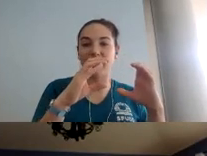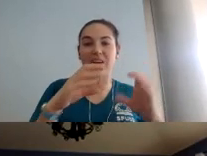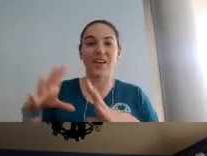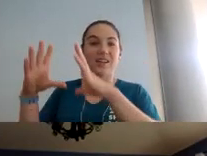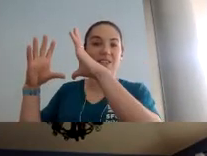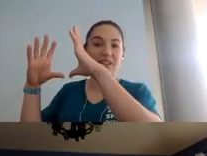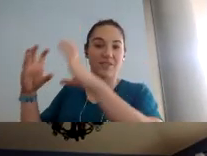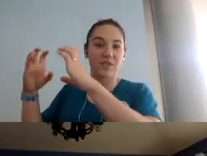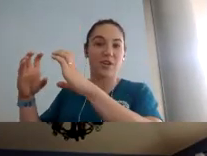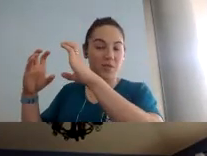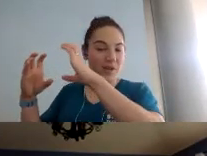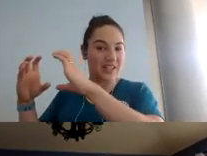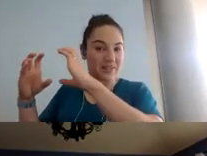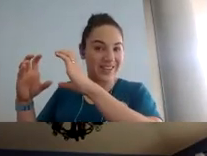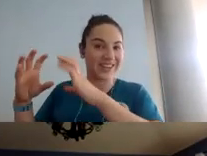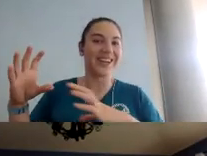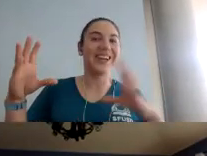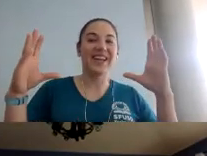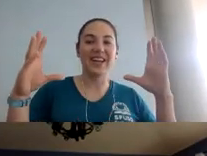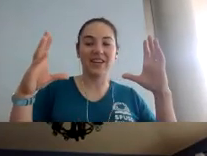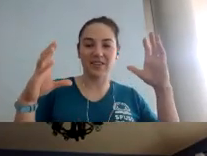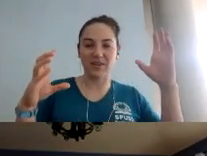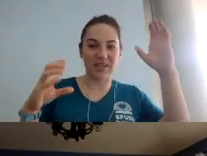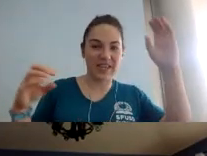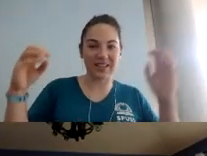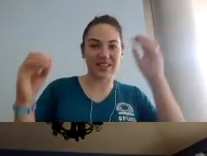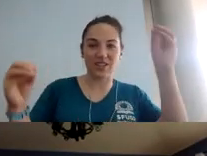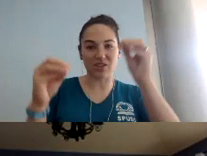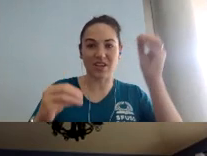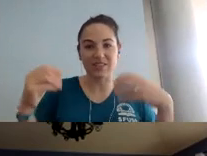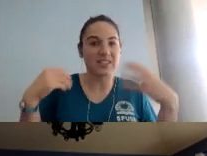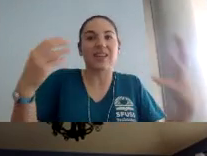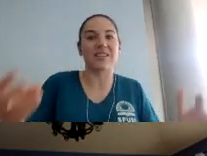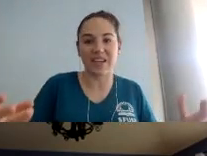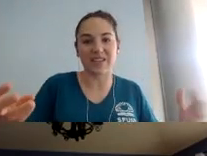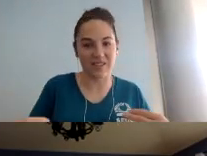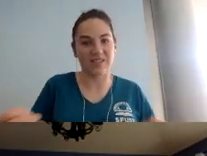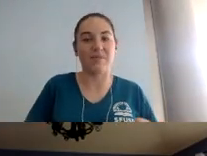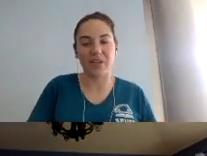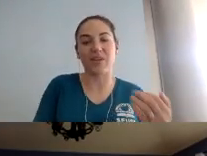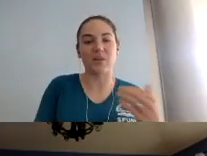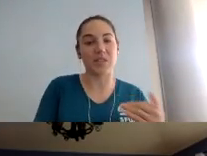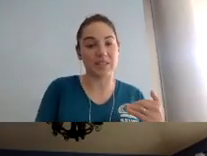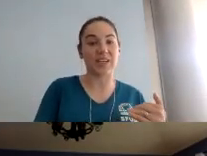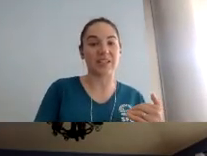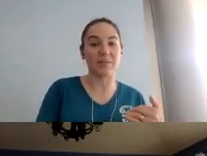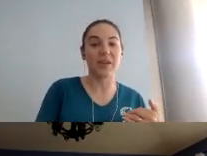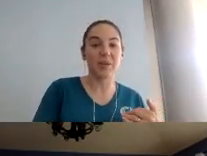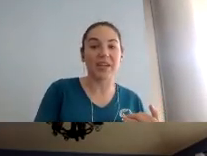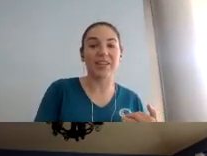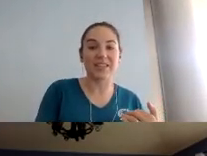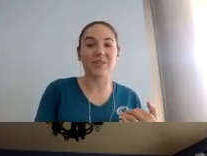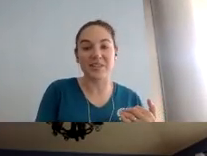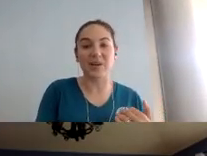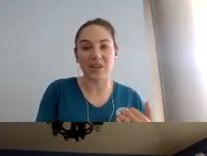work on something and a different small group to work on a different thing. And, they can't see each other's stuff because it's not assigned to them. They can only see what's assigned to them.